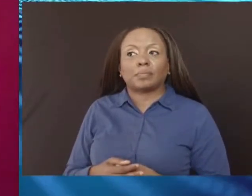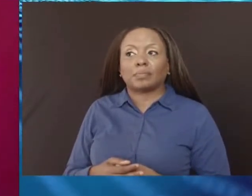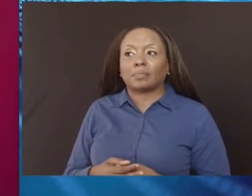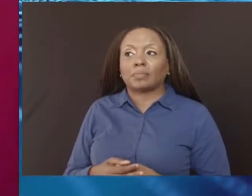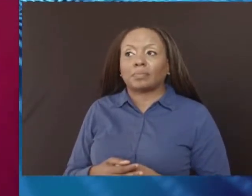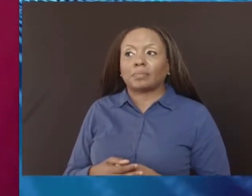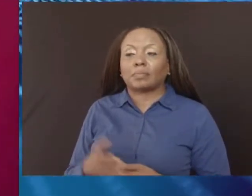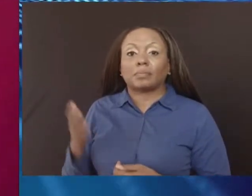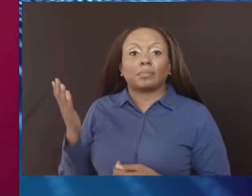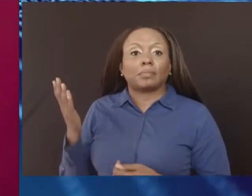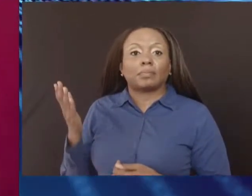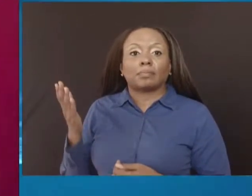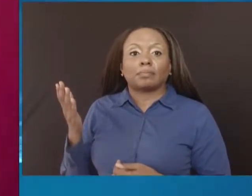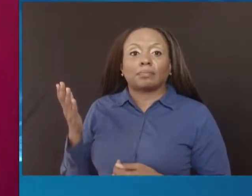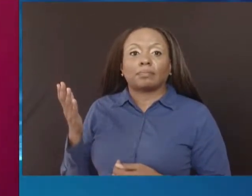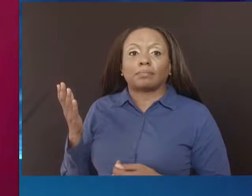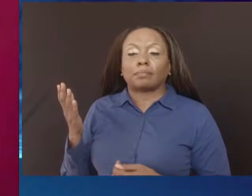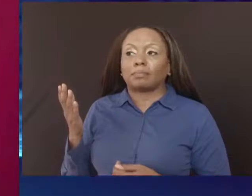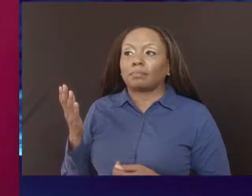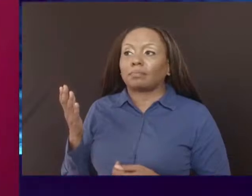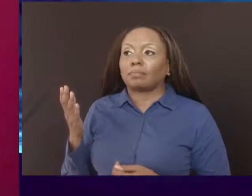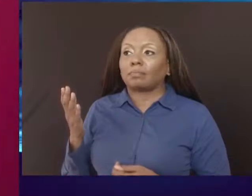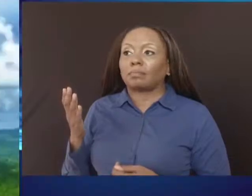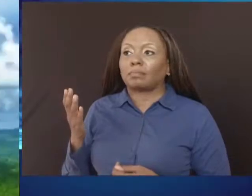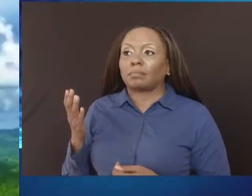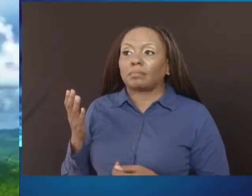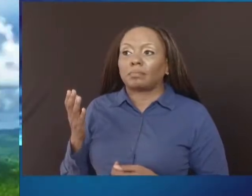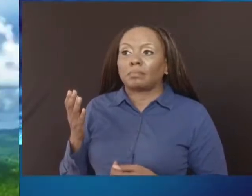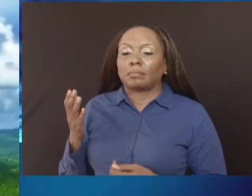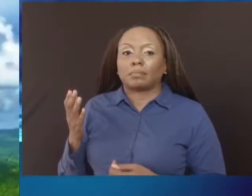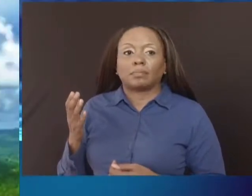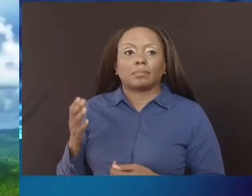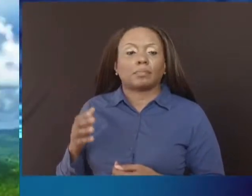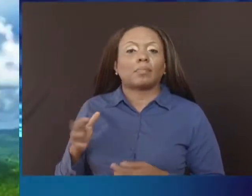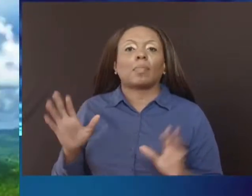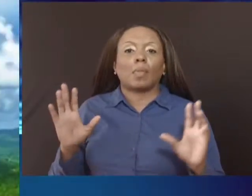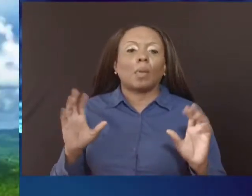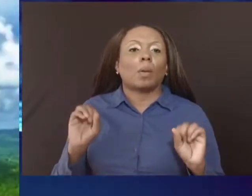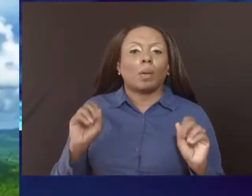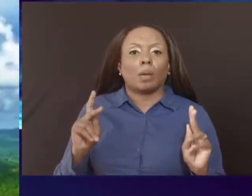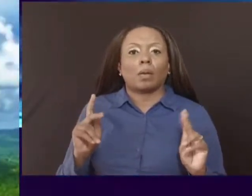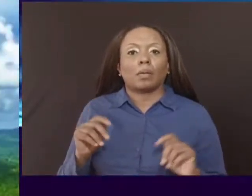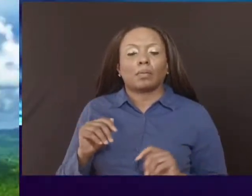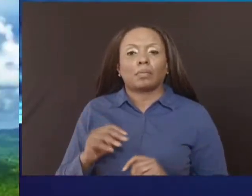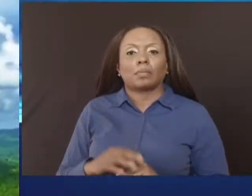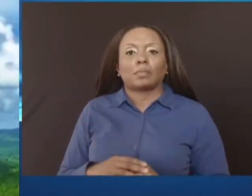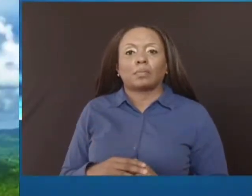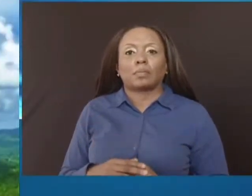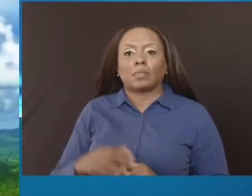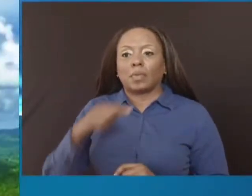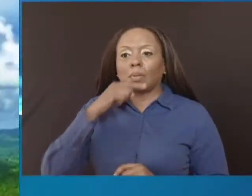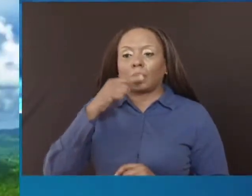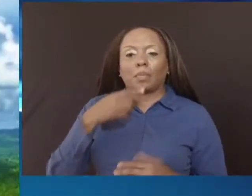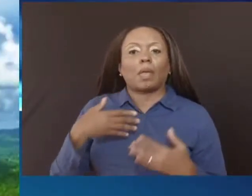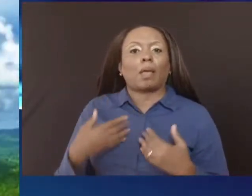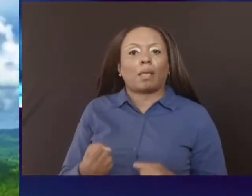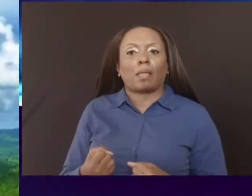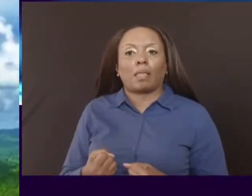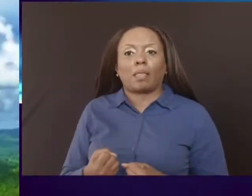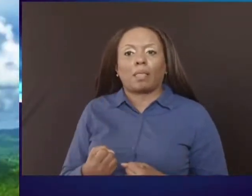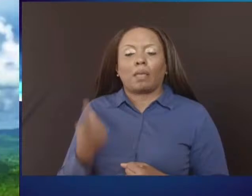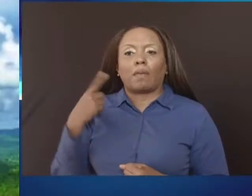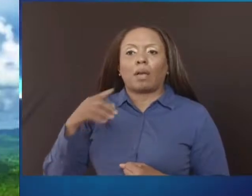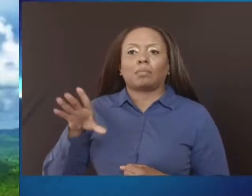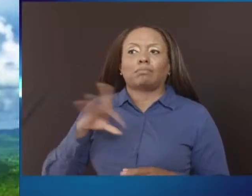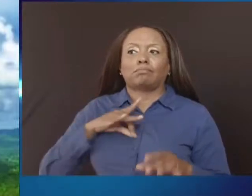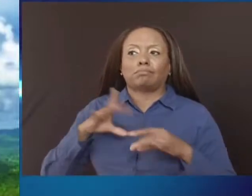Dr. Grandison, do you know? No, so generally, as Dr. Best would have stated, the public health measures for